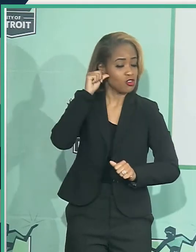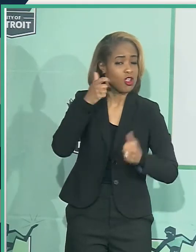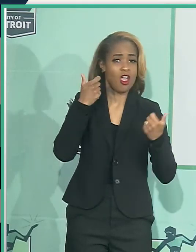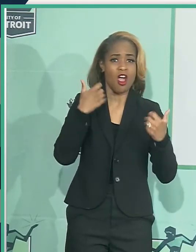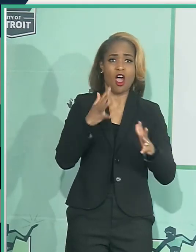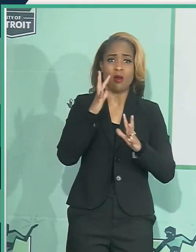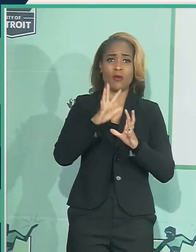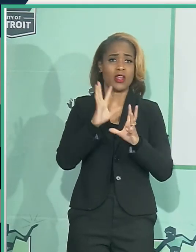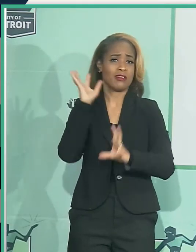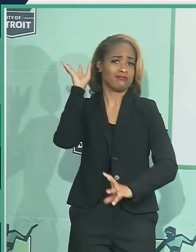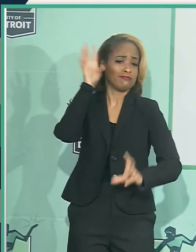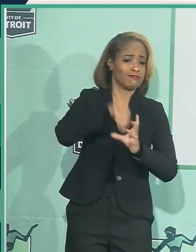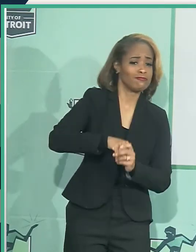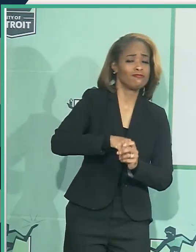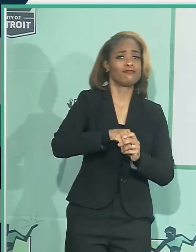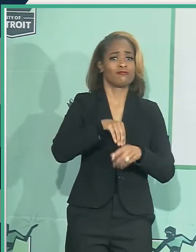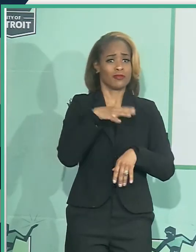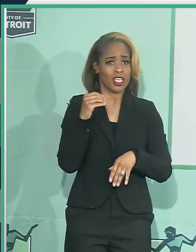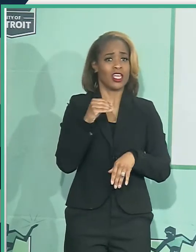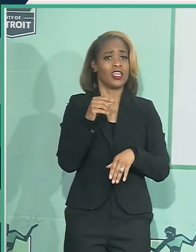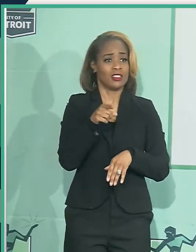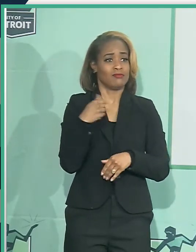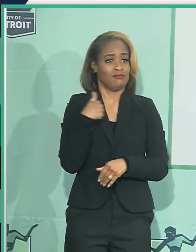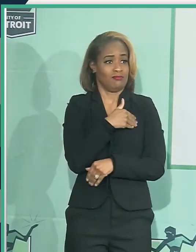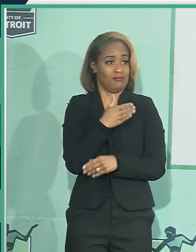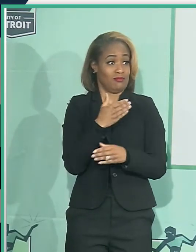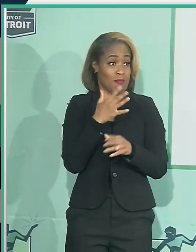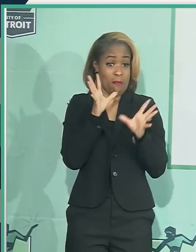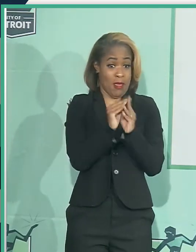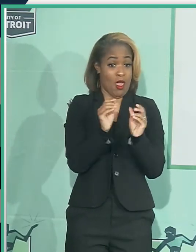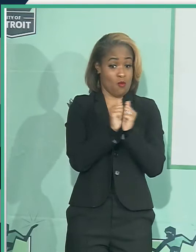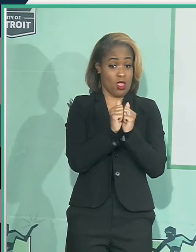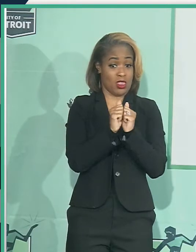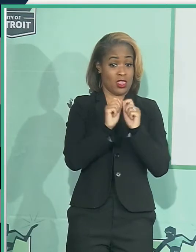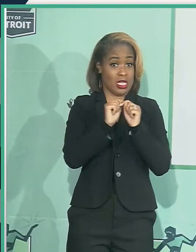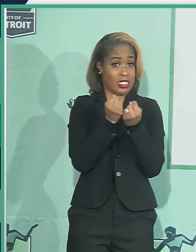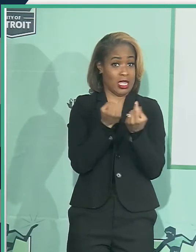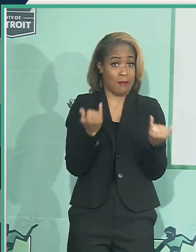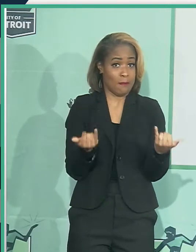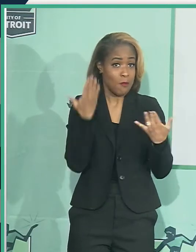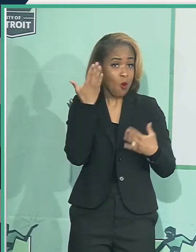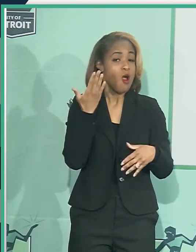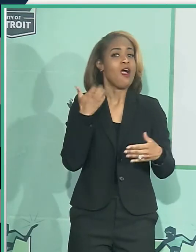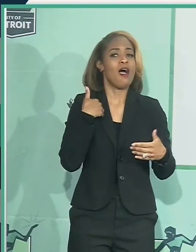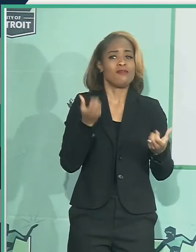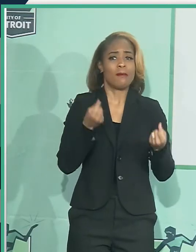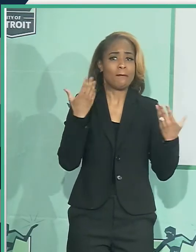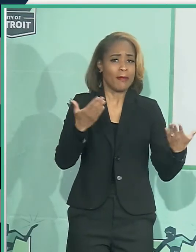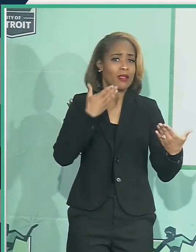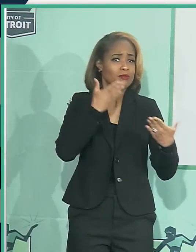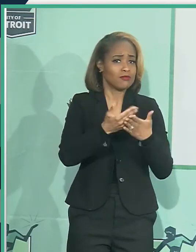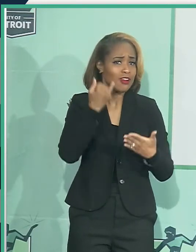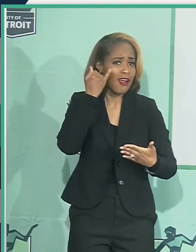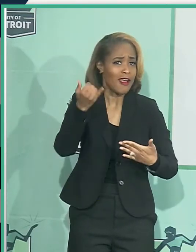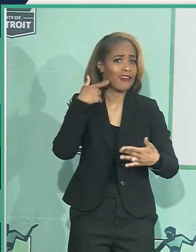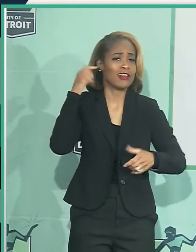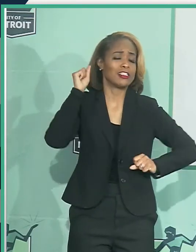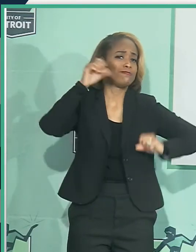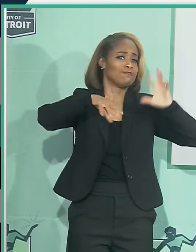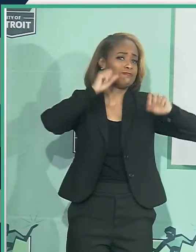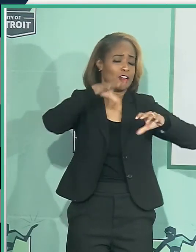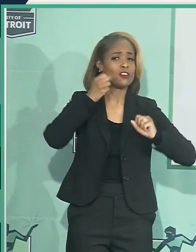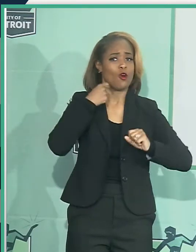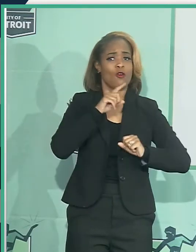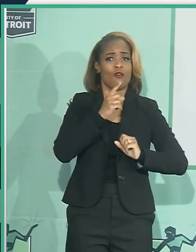and we met with the senior leadership team this morning, and she has a lot of great ideas that she will bring to the team. So again, looking forward